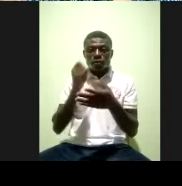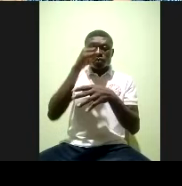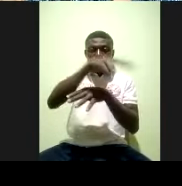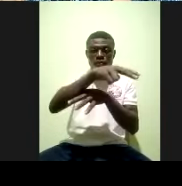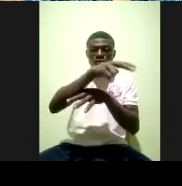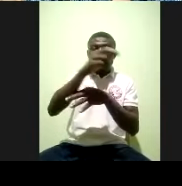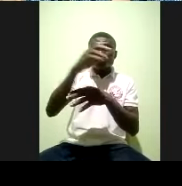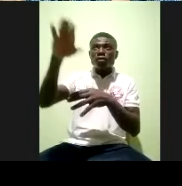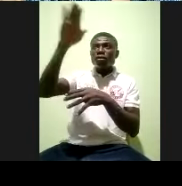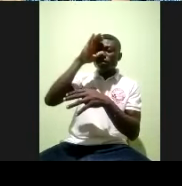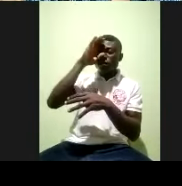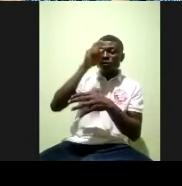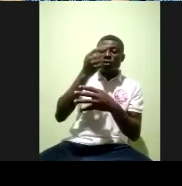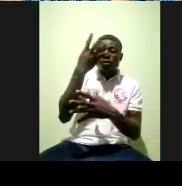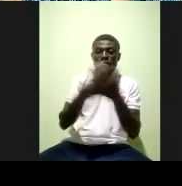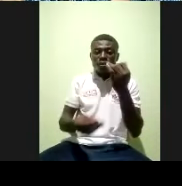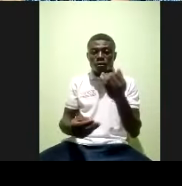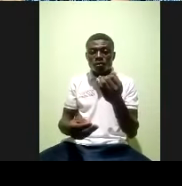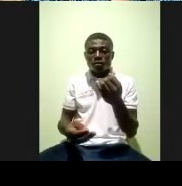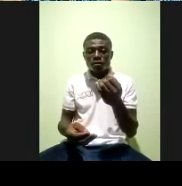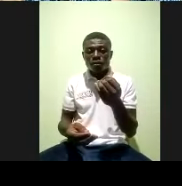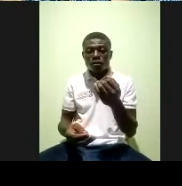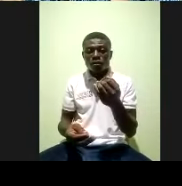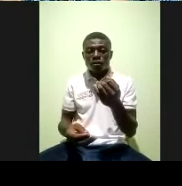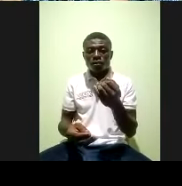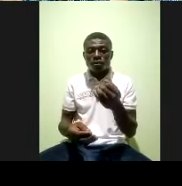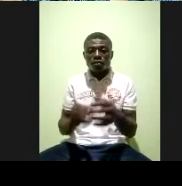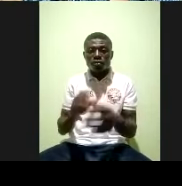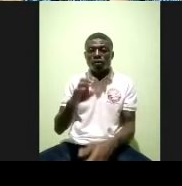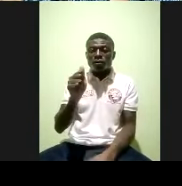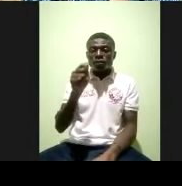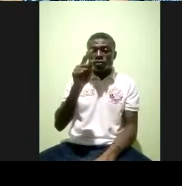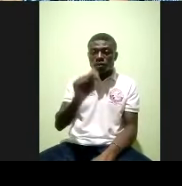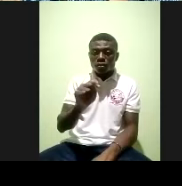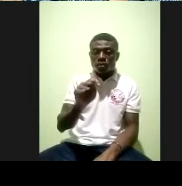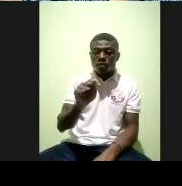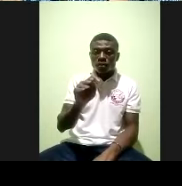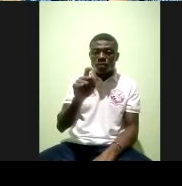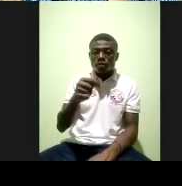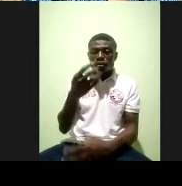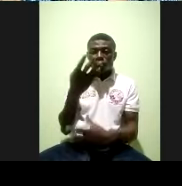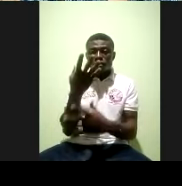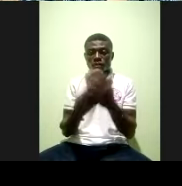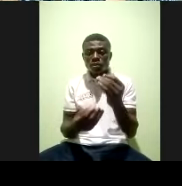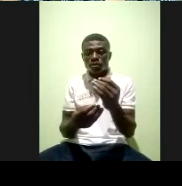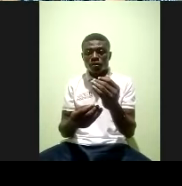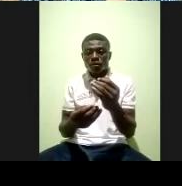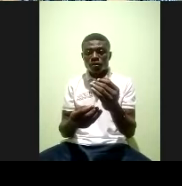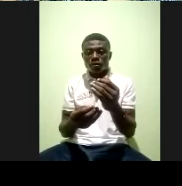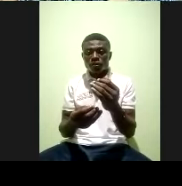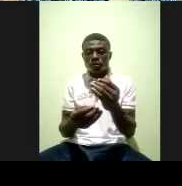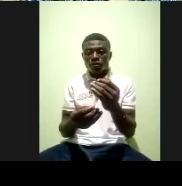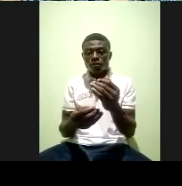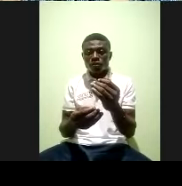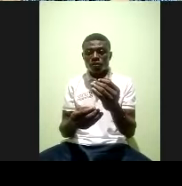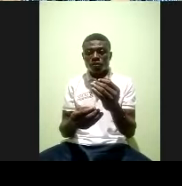they might skip out the word E and the word and C, and they might read that. And